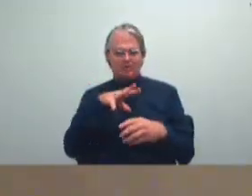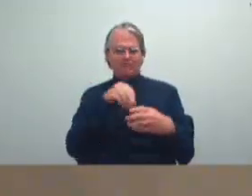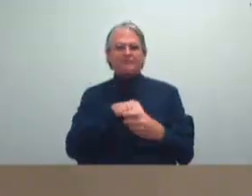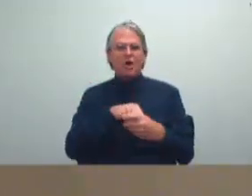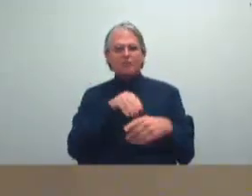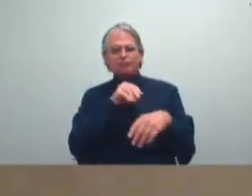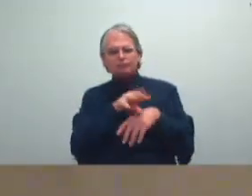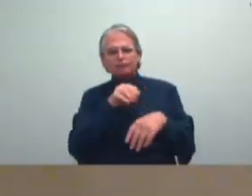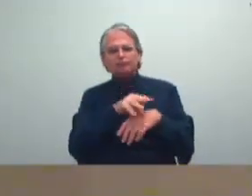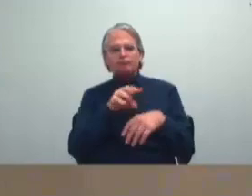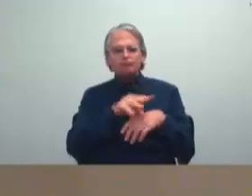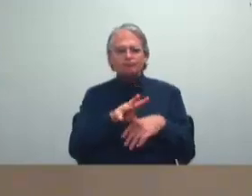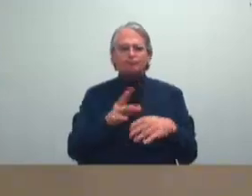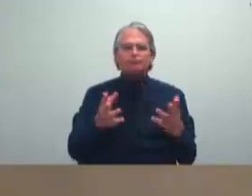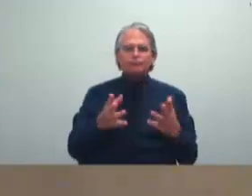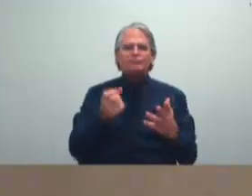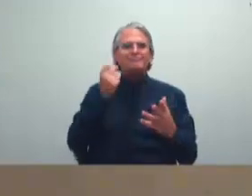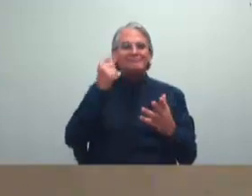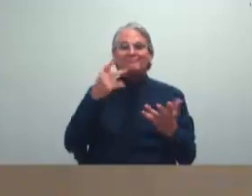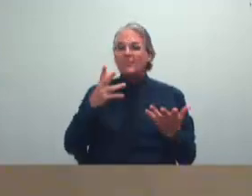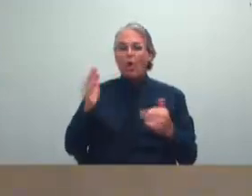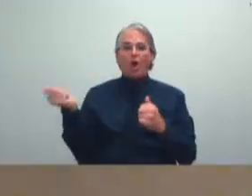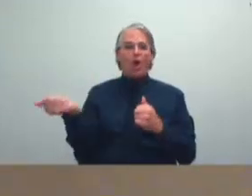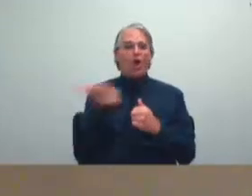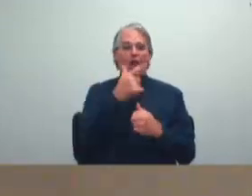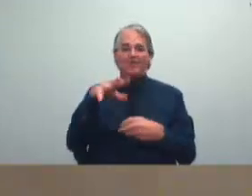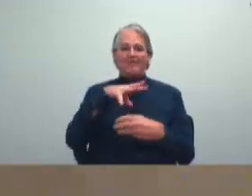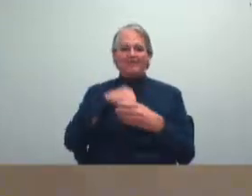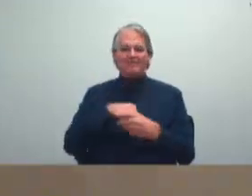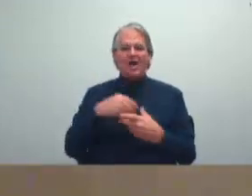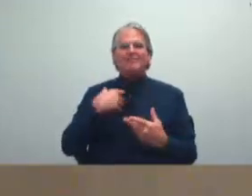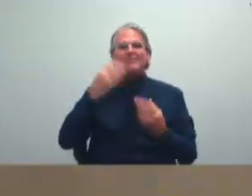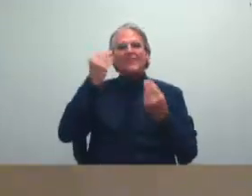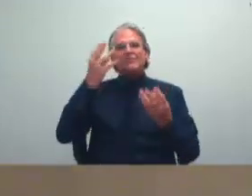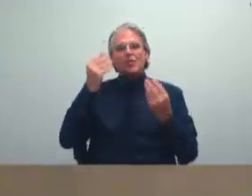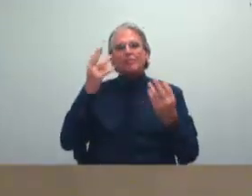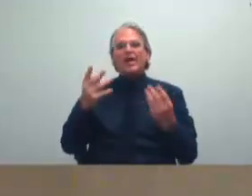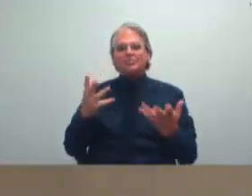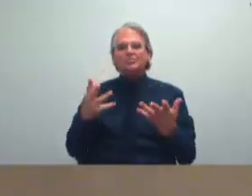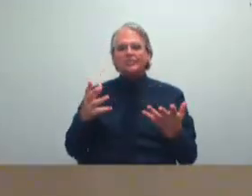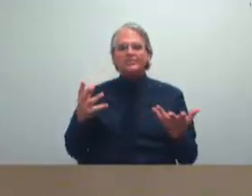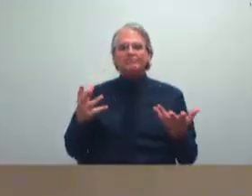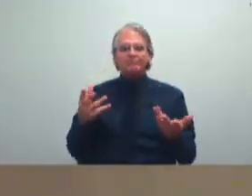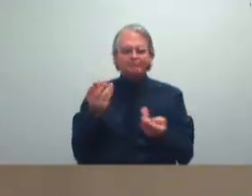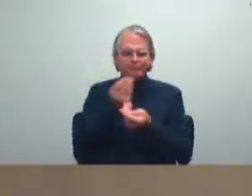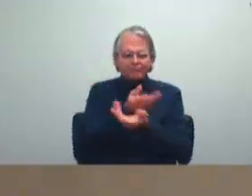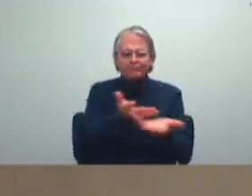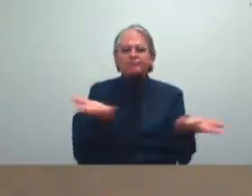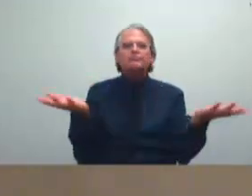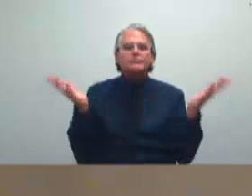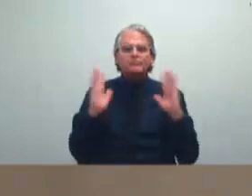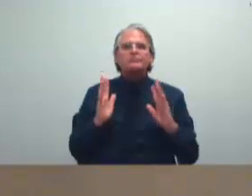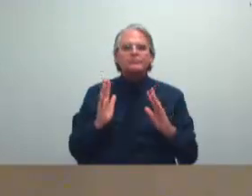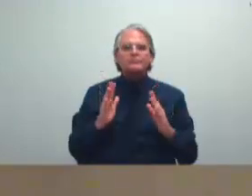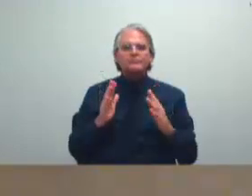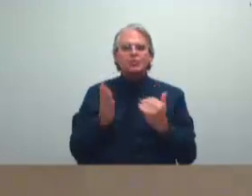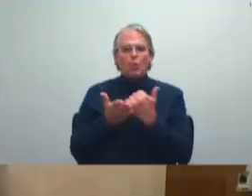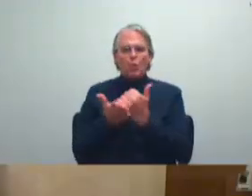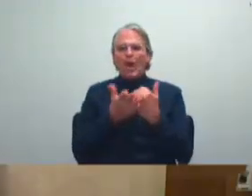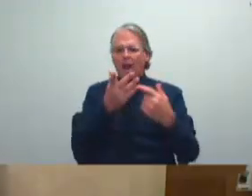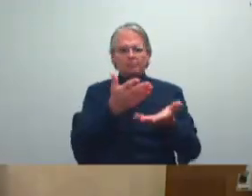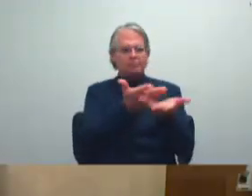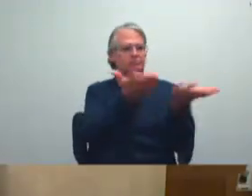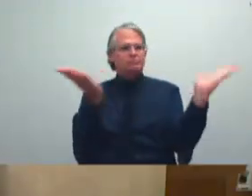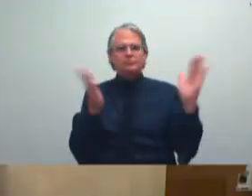getting information and making decisions, whether you are yourself or an agency or an organization. Thanks a lot. Yeah. Oh, I'm